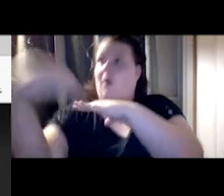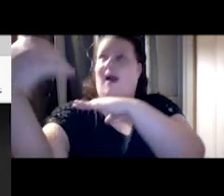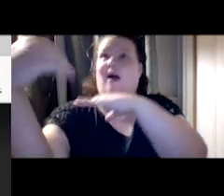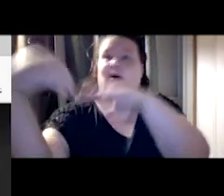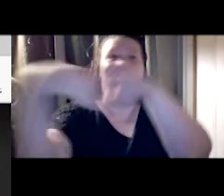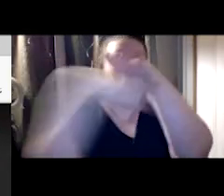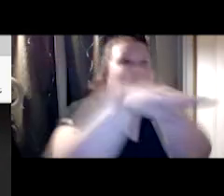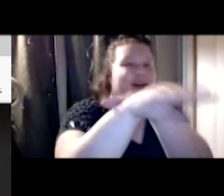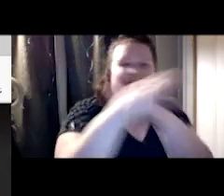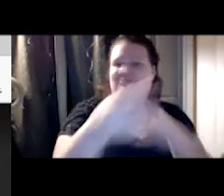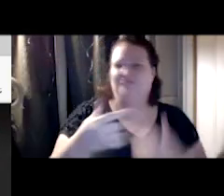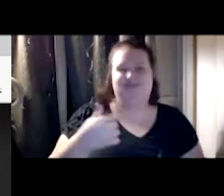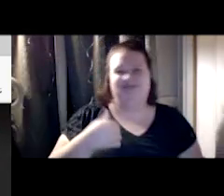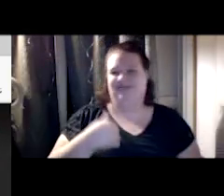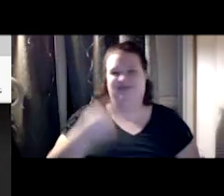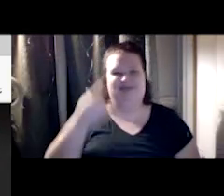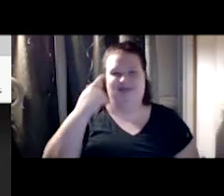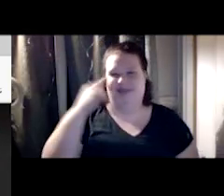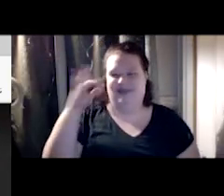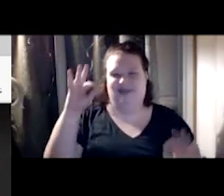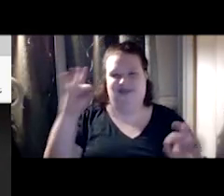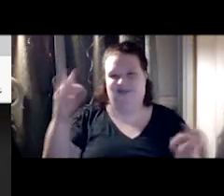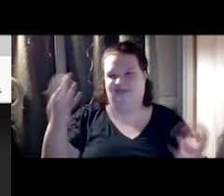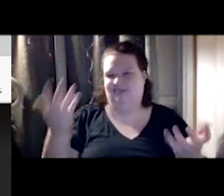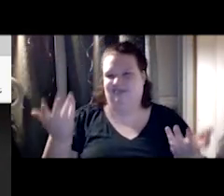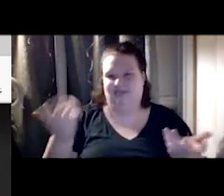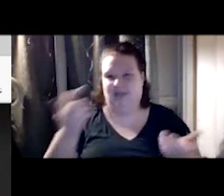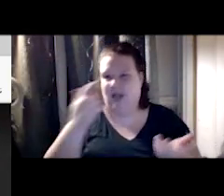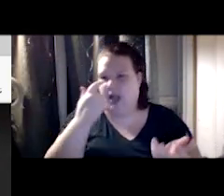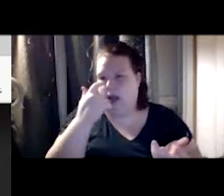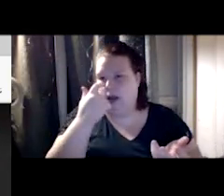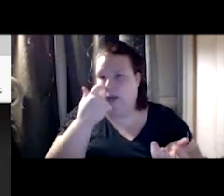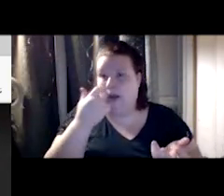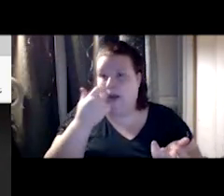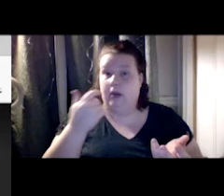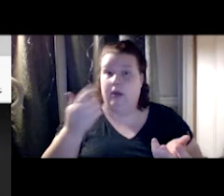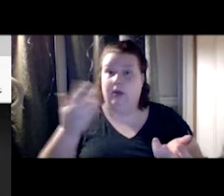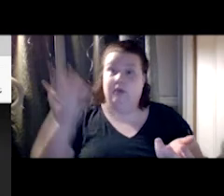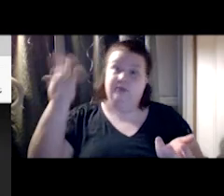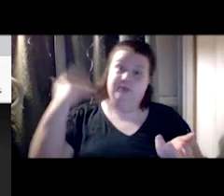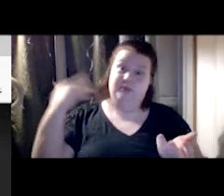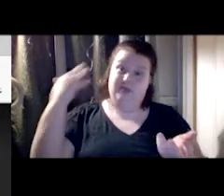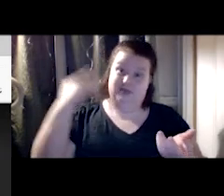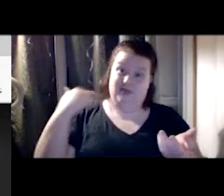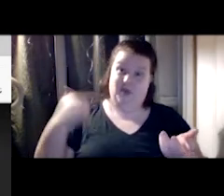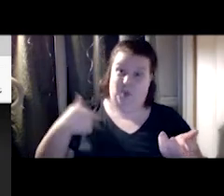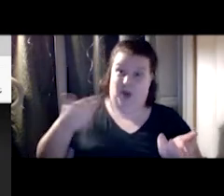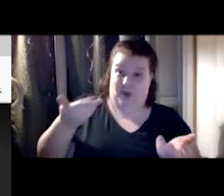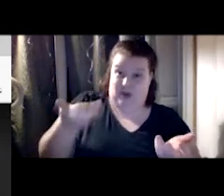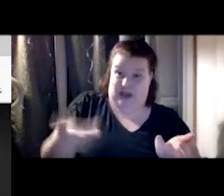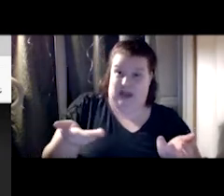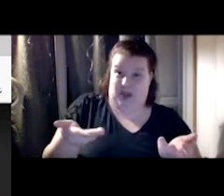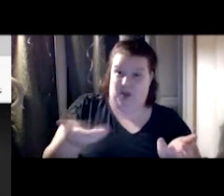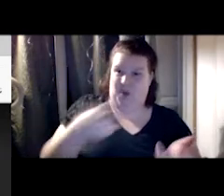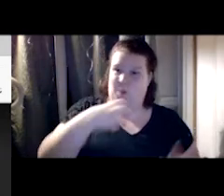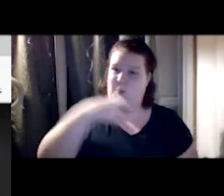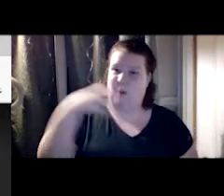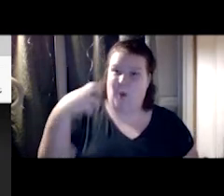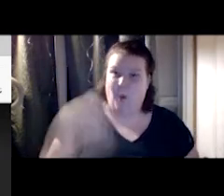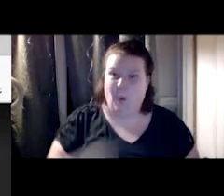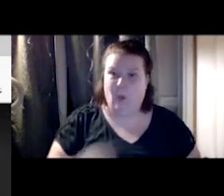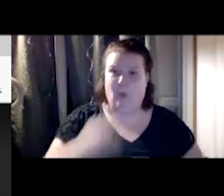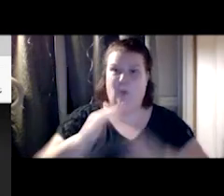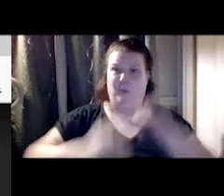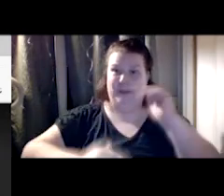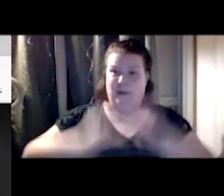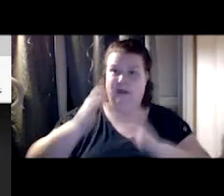I don't think it's good. But then, of course, even when I was there, it was an old building, so I can only imagine how much more damage